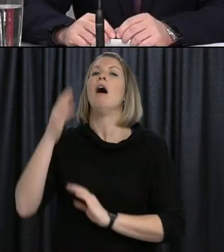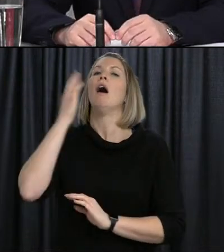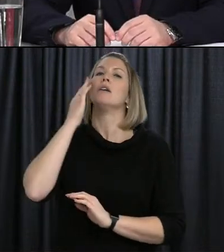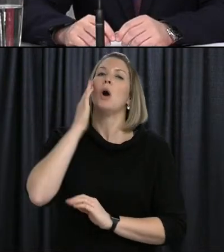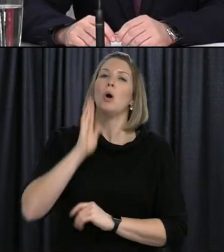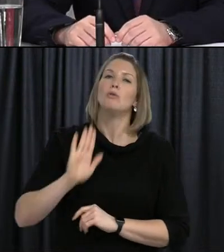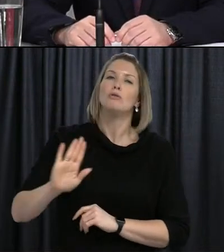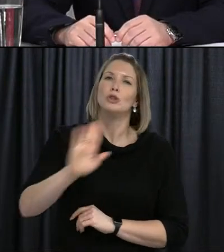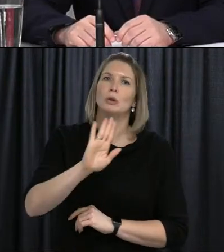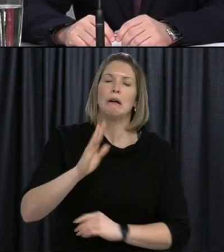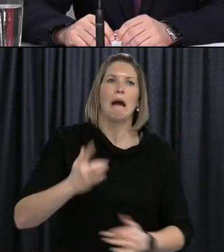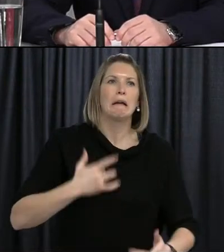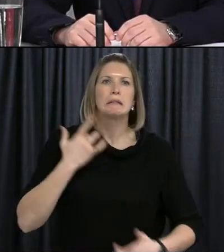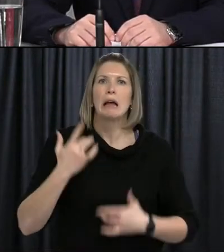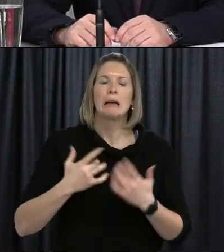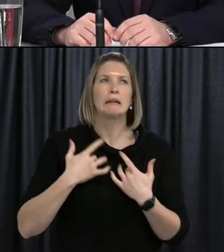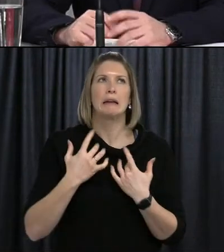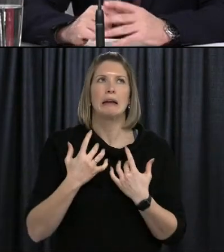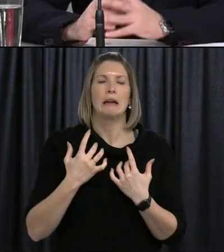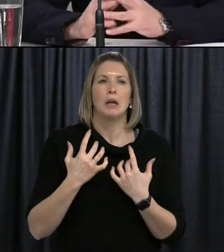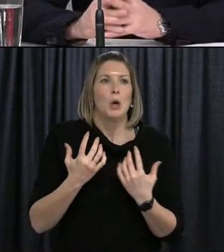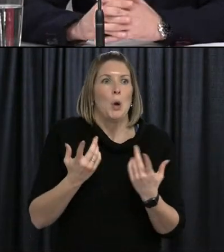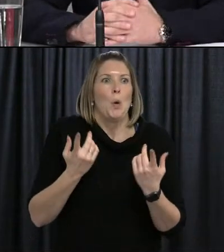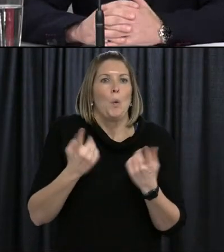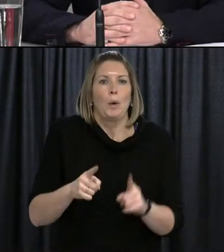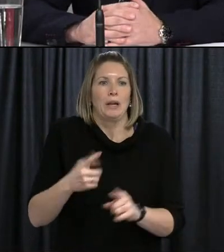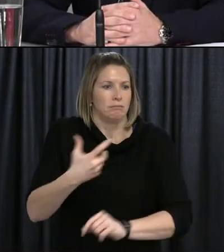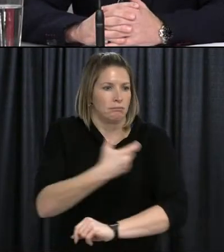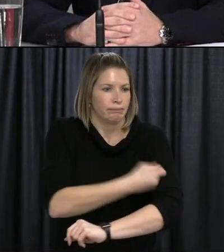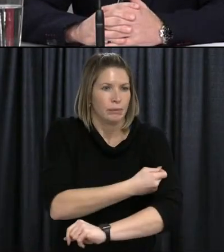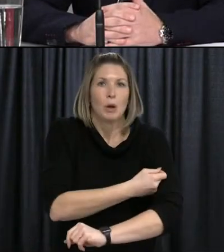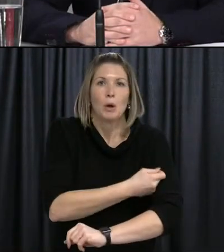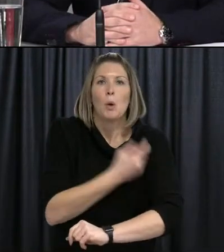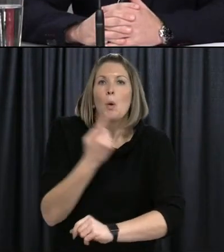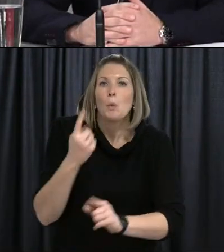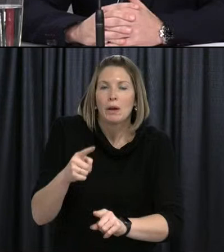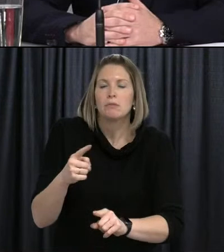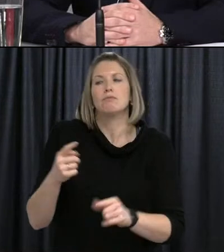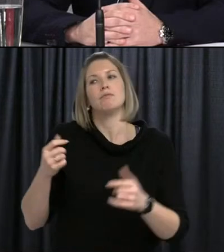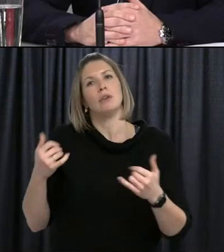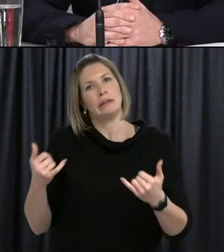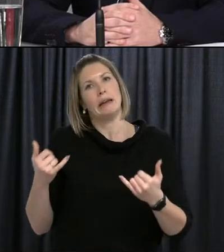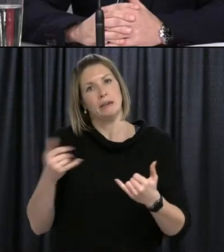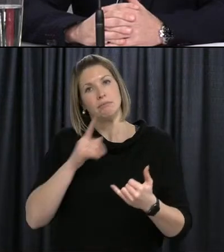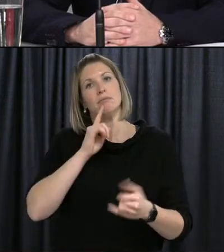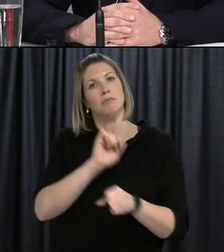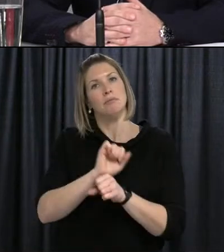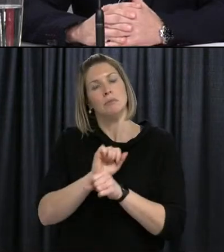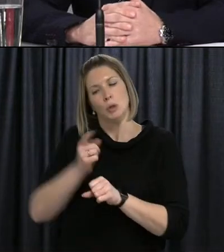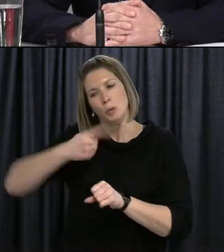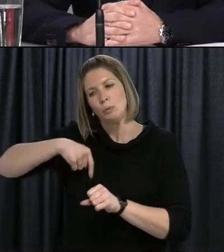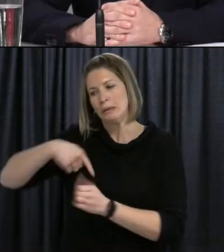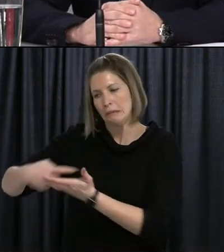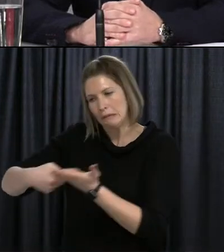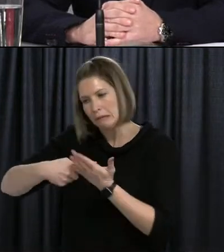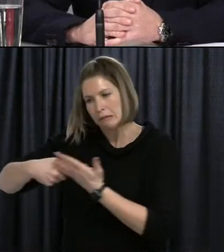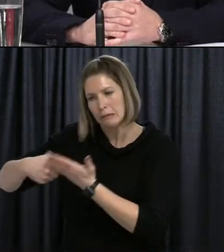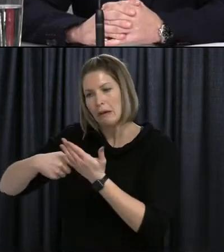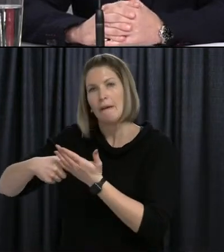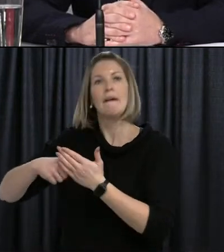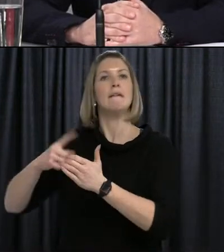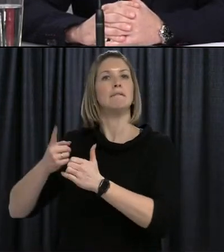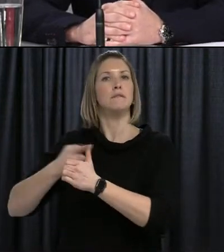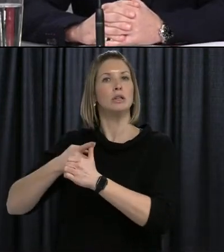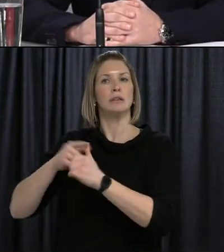to know when you may receive the COVID-19 vaccine, and we are currently working through administering the vaccine to the priority groups for